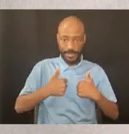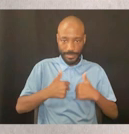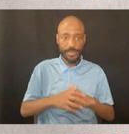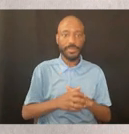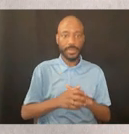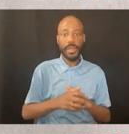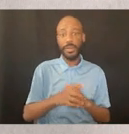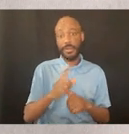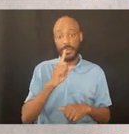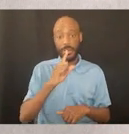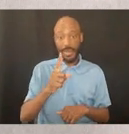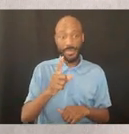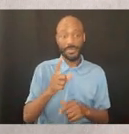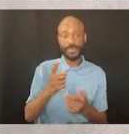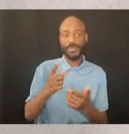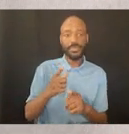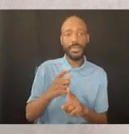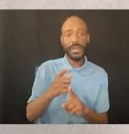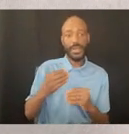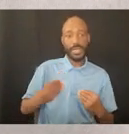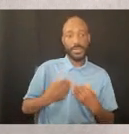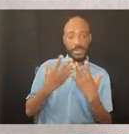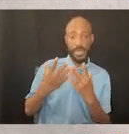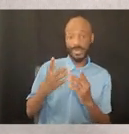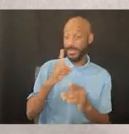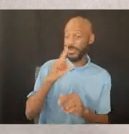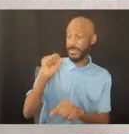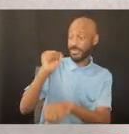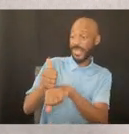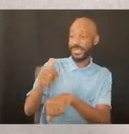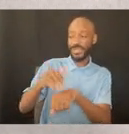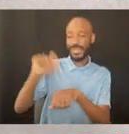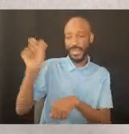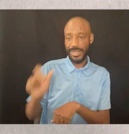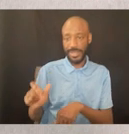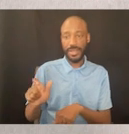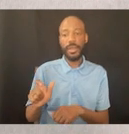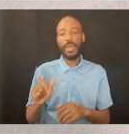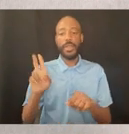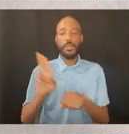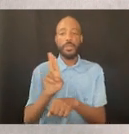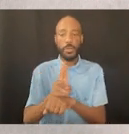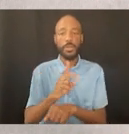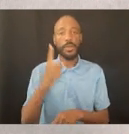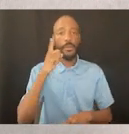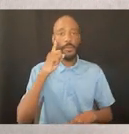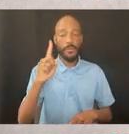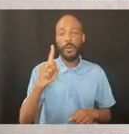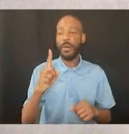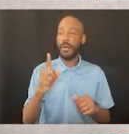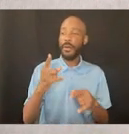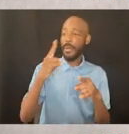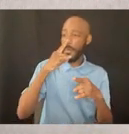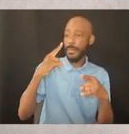costume are actually based in Italy during the 17th century, and mostly in the realm of parody and theater and not medical texts, making